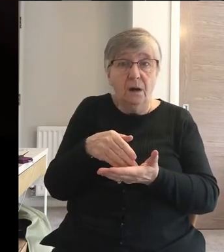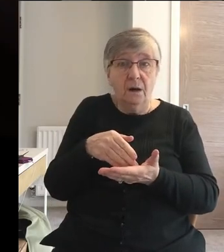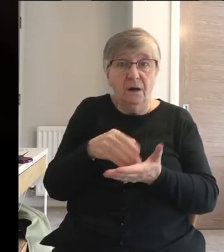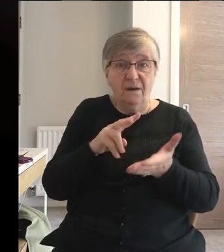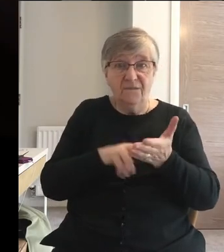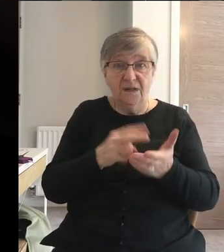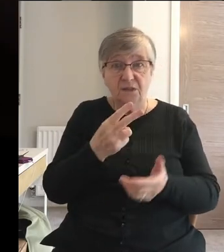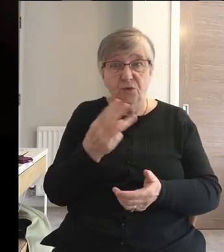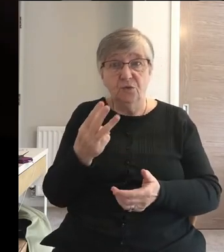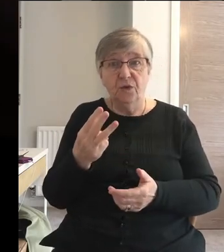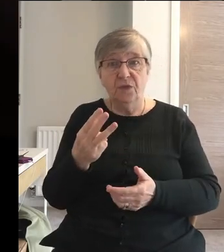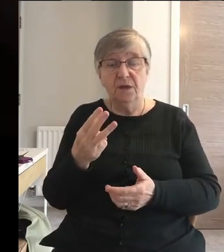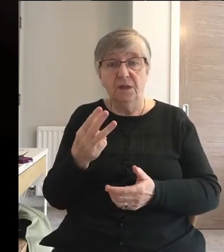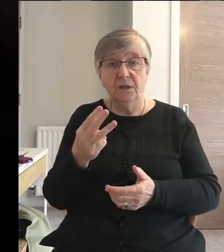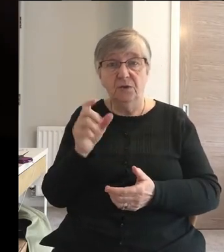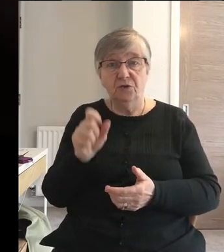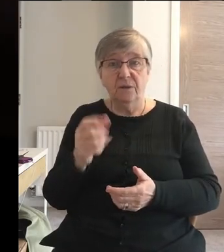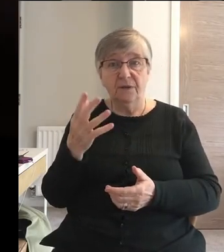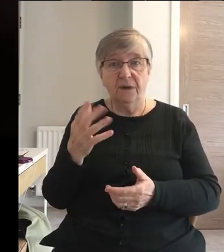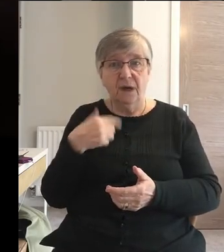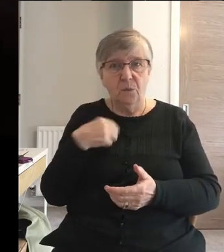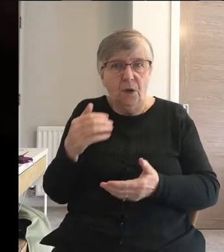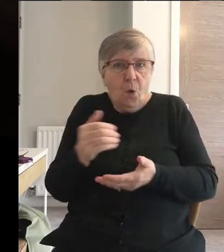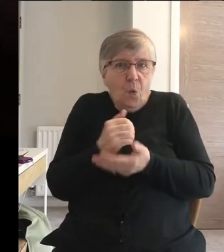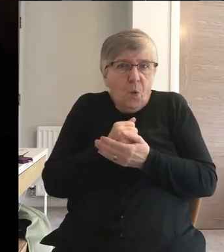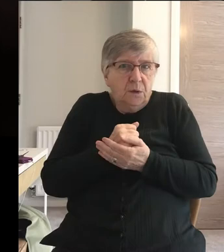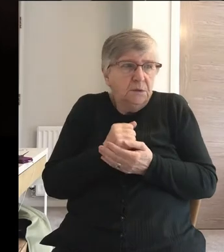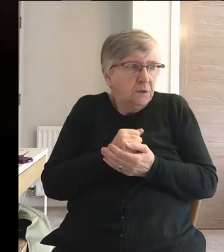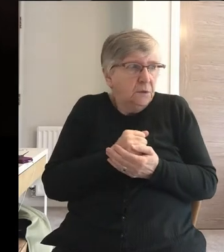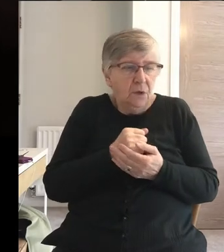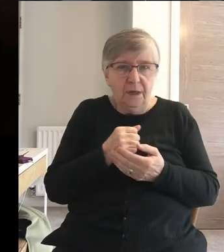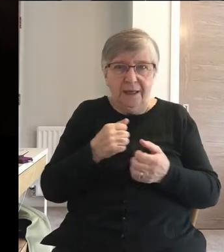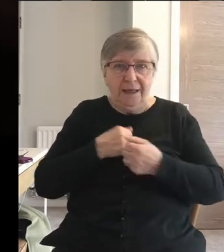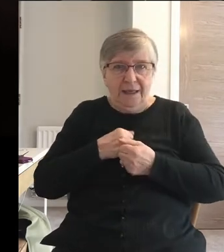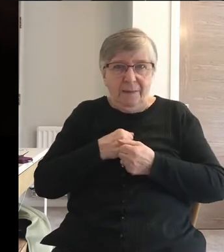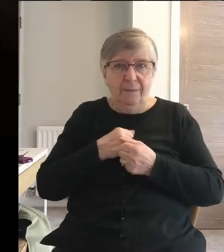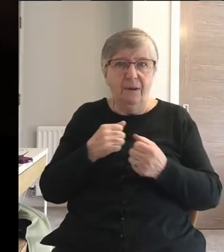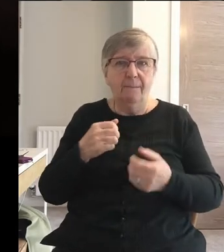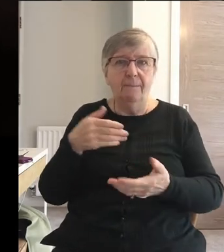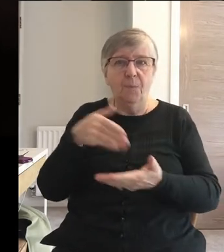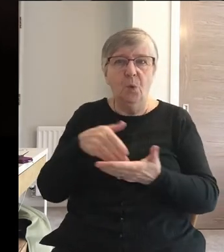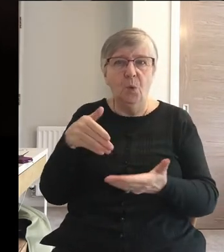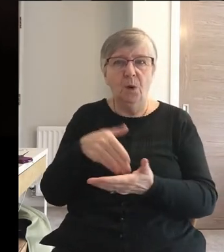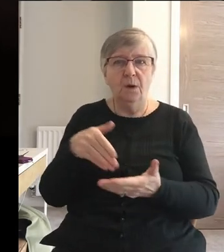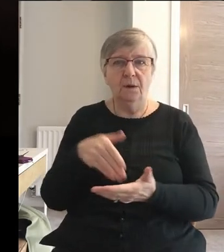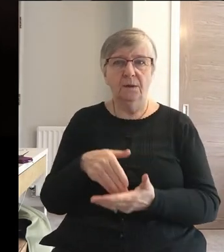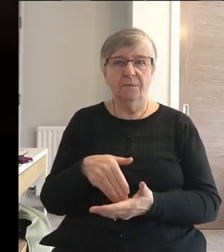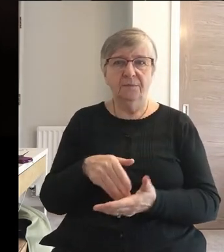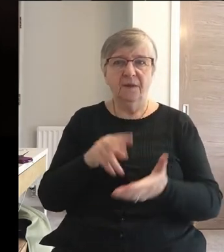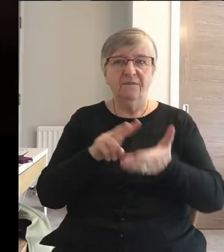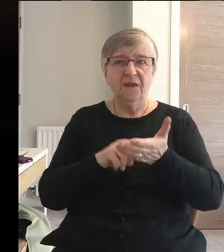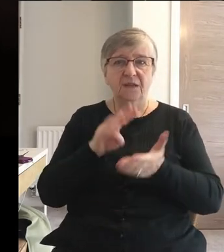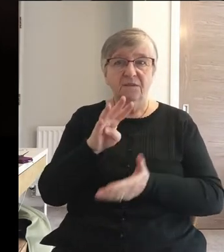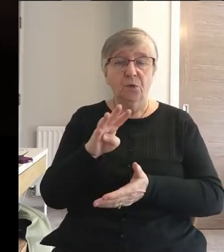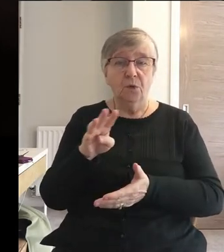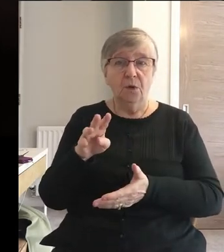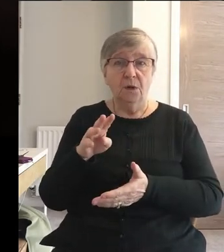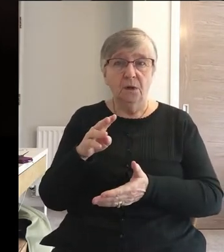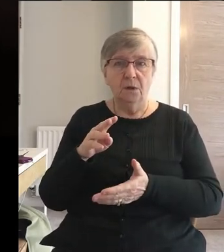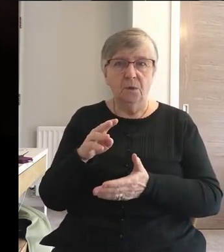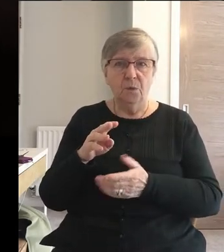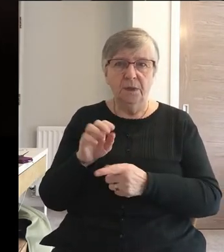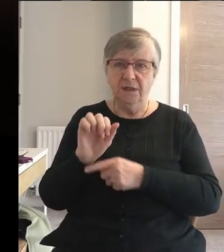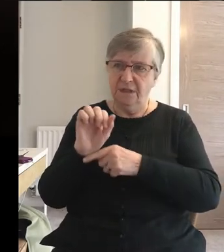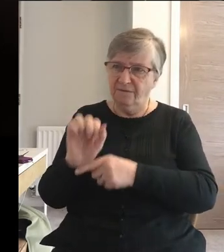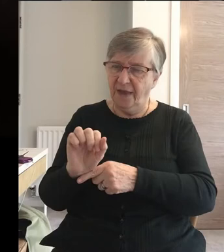And then verses 2 and 3 in chapter 5, we hoard more. We get more and we, verse 4 of chapter 5,